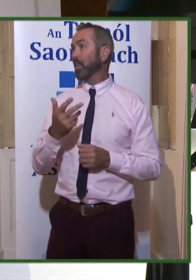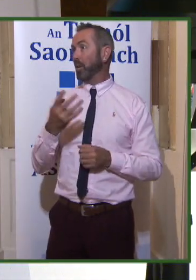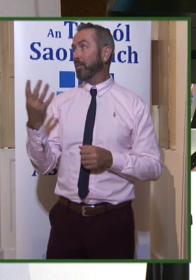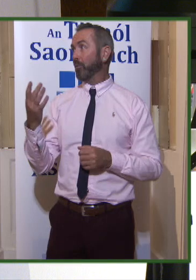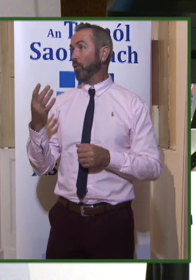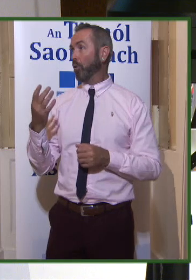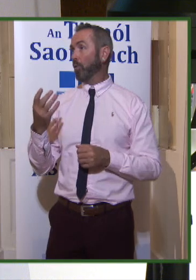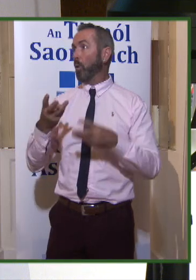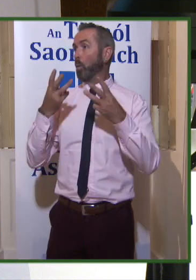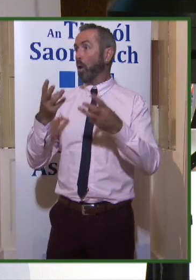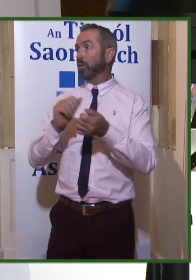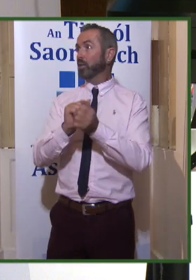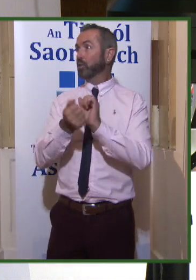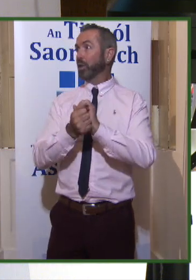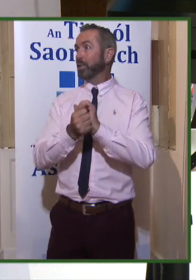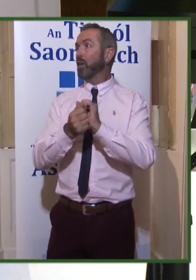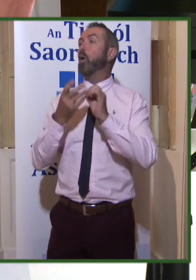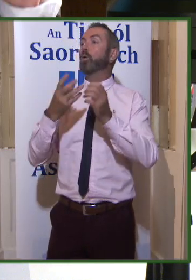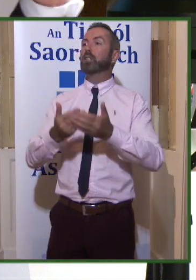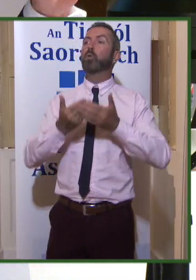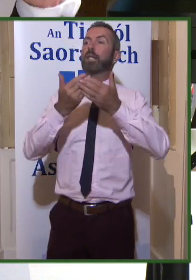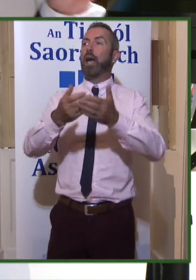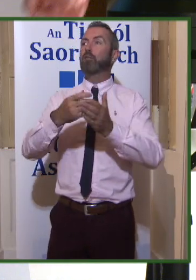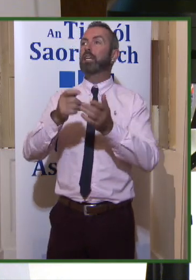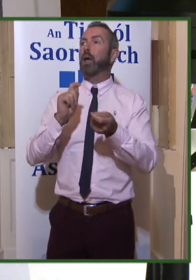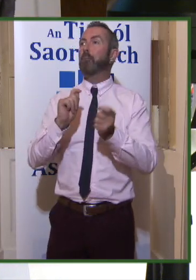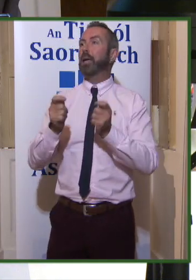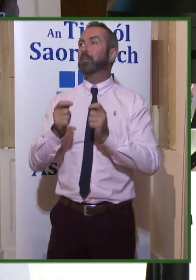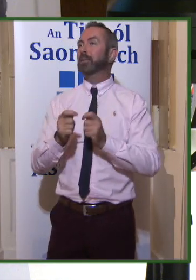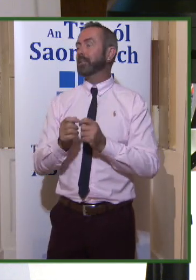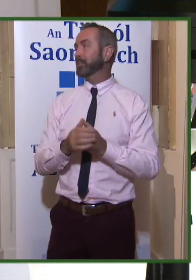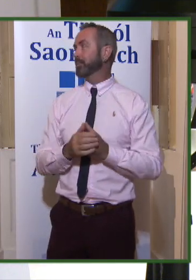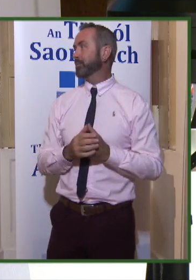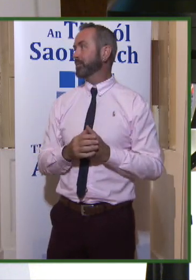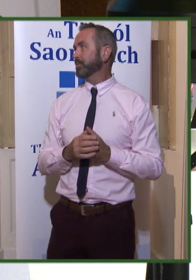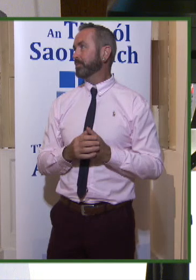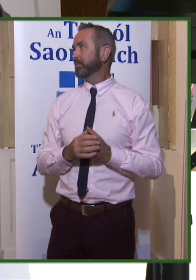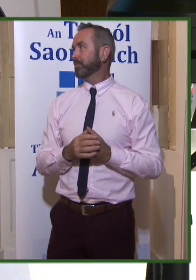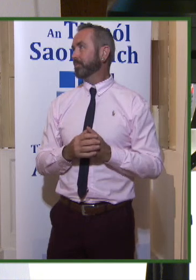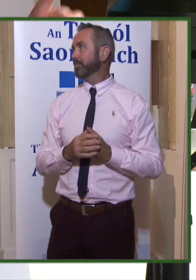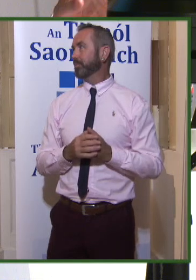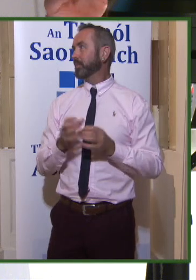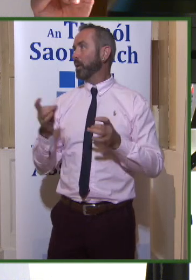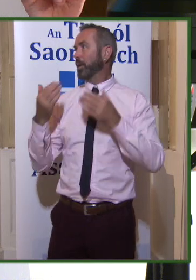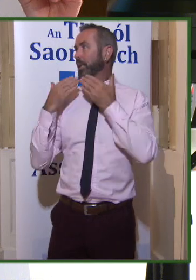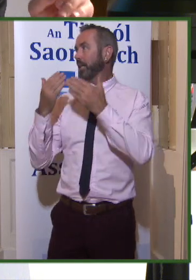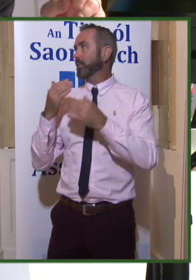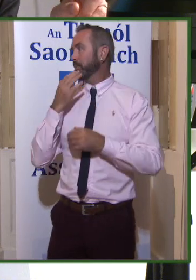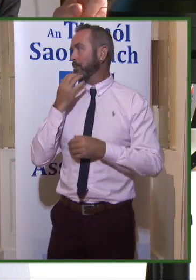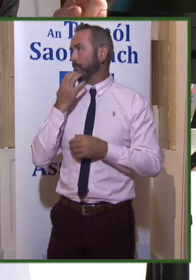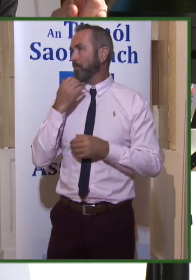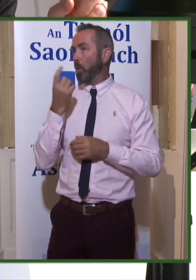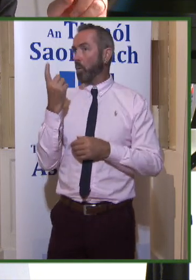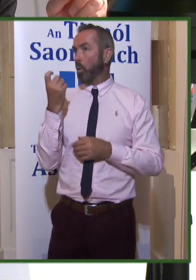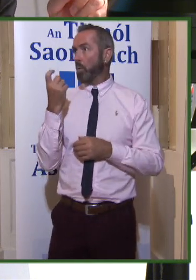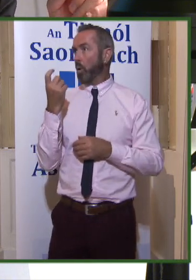$34. So the amendment carries. And apologies, I should have obviously asked because there's obviously some people abstaining. Thank you. You have one more